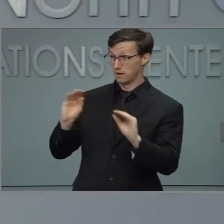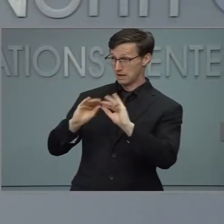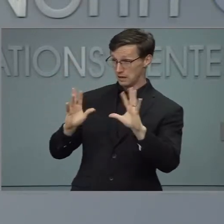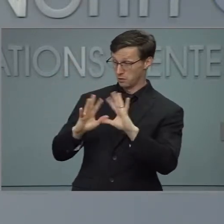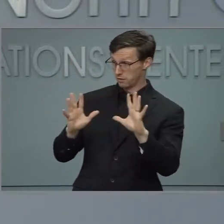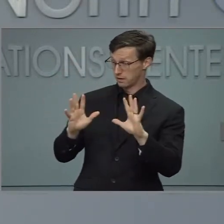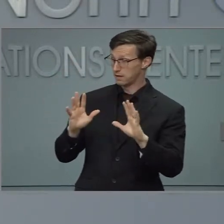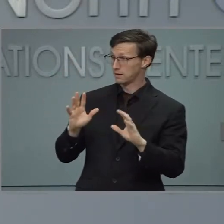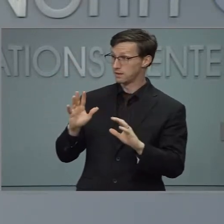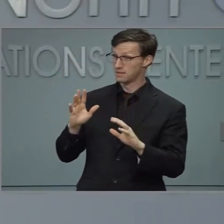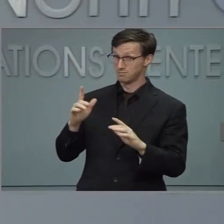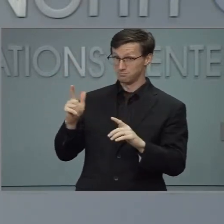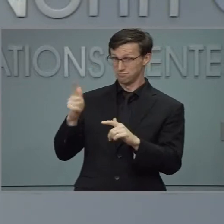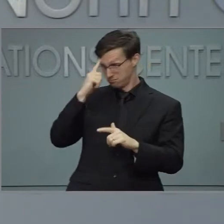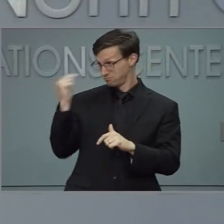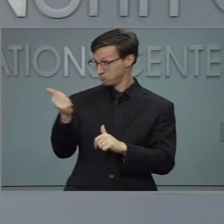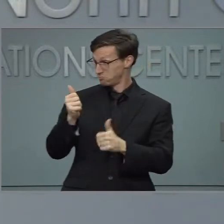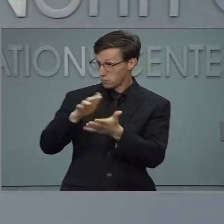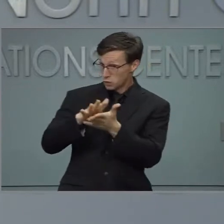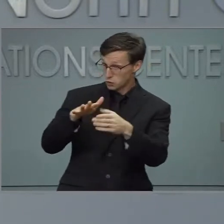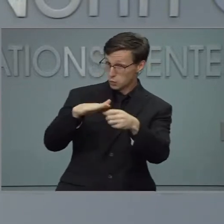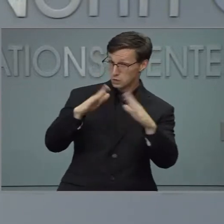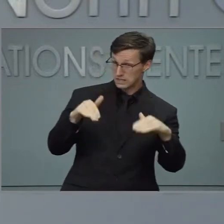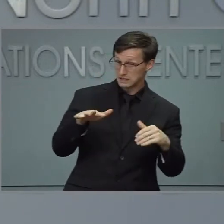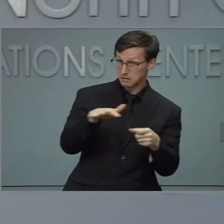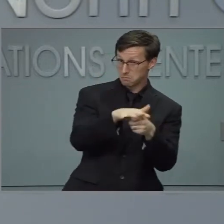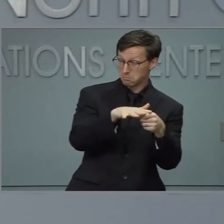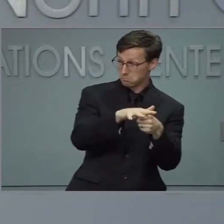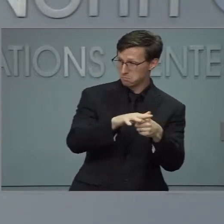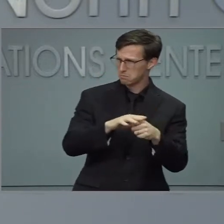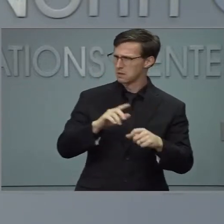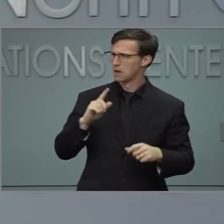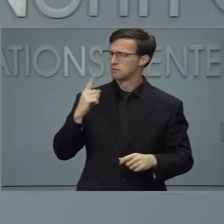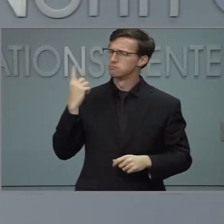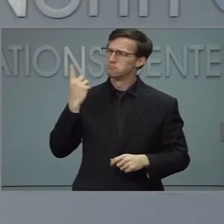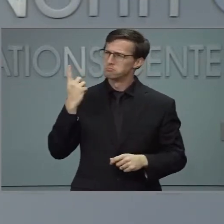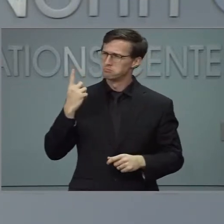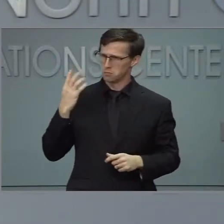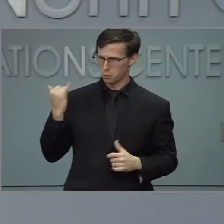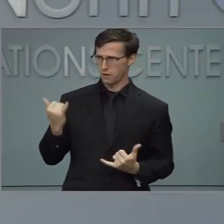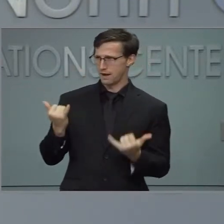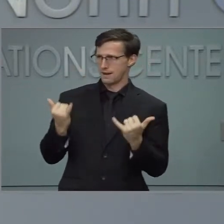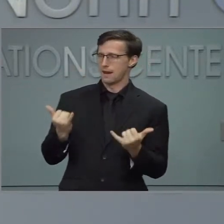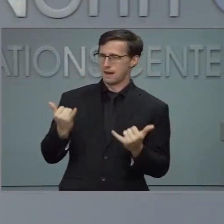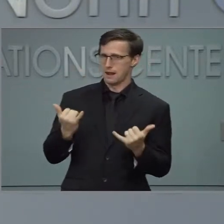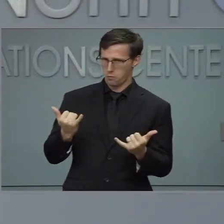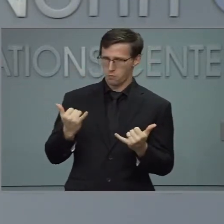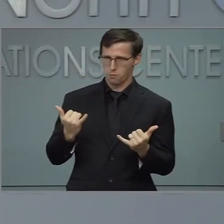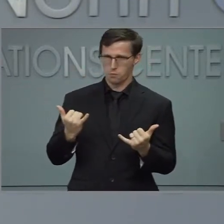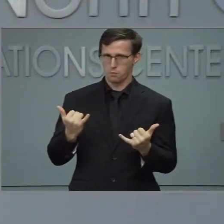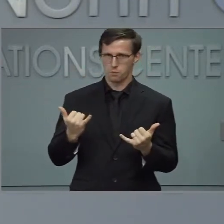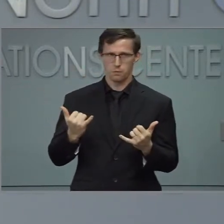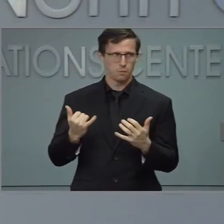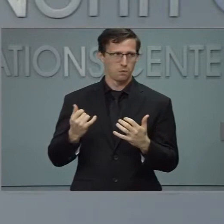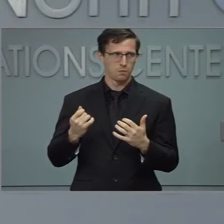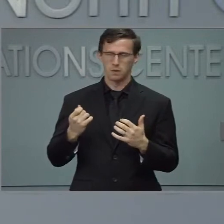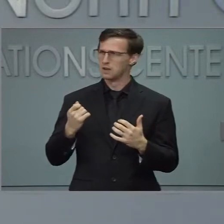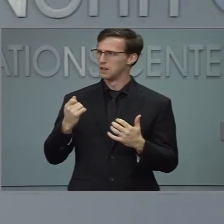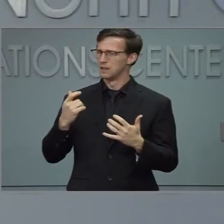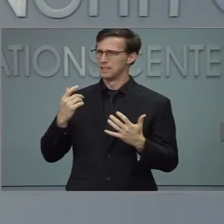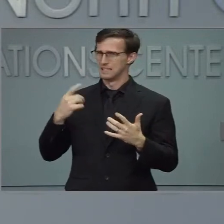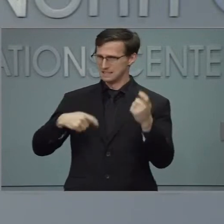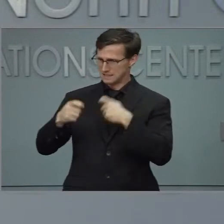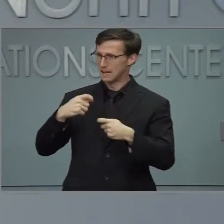district still. Can you explain why now's the time for the response to be at the local